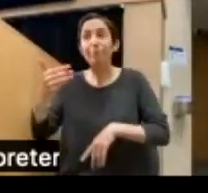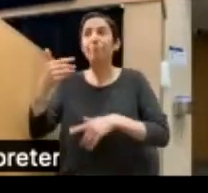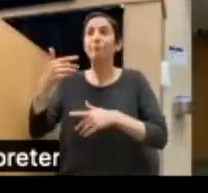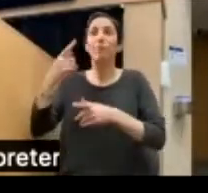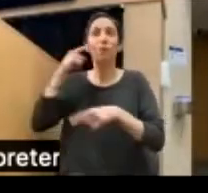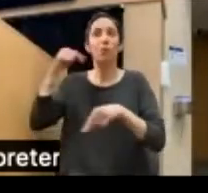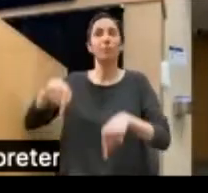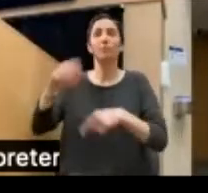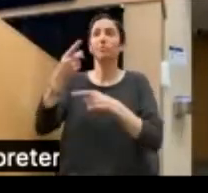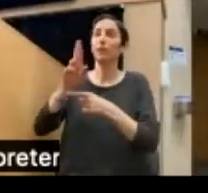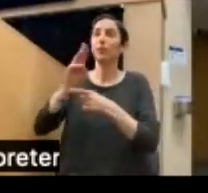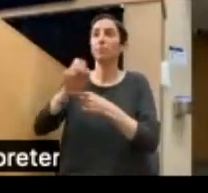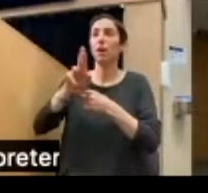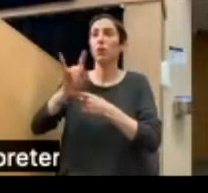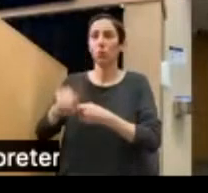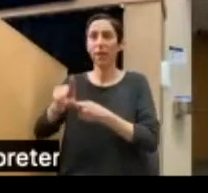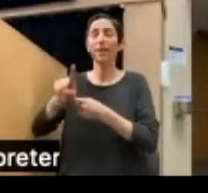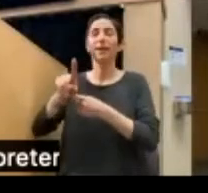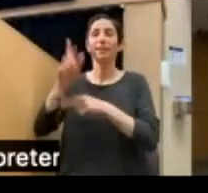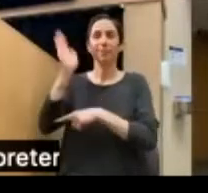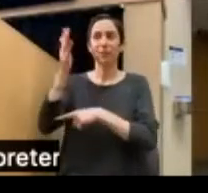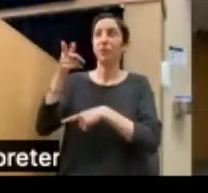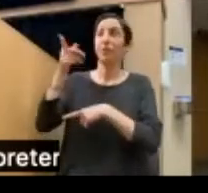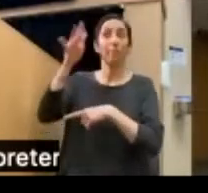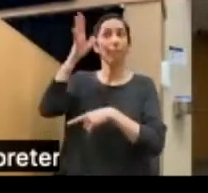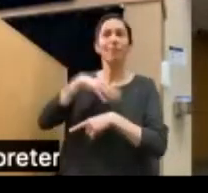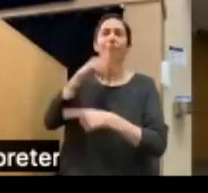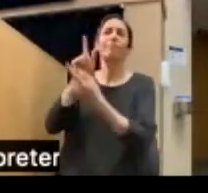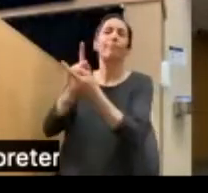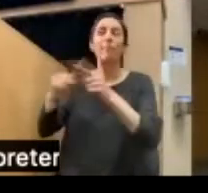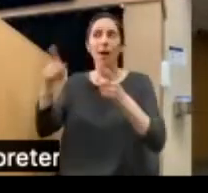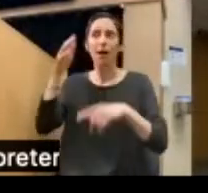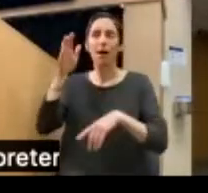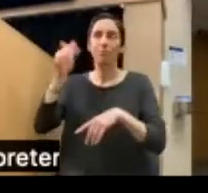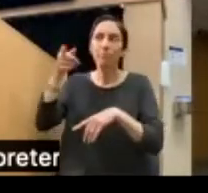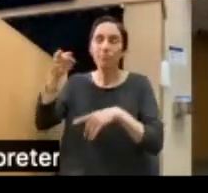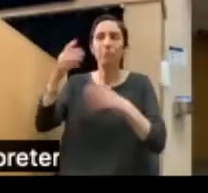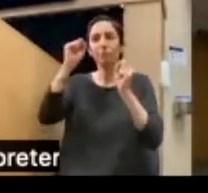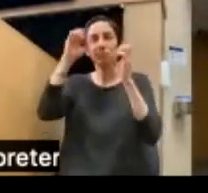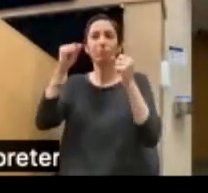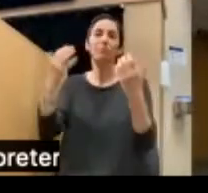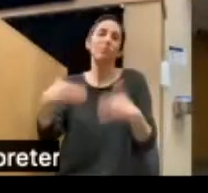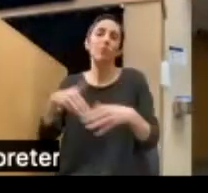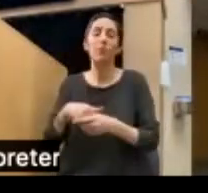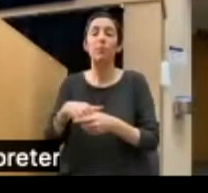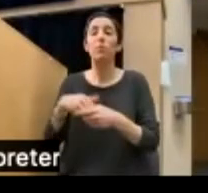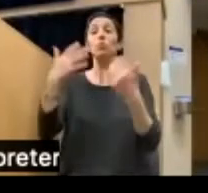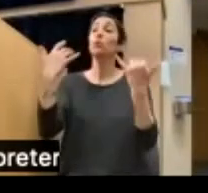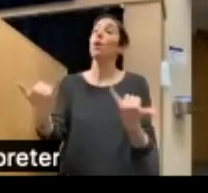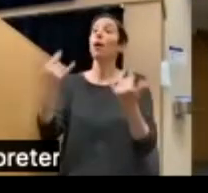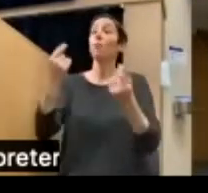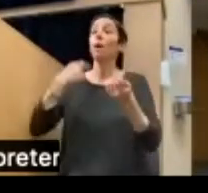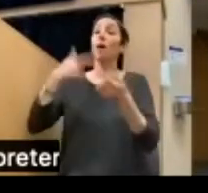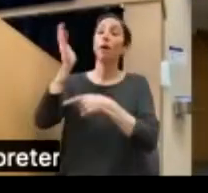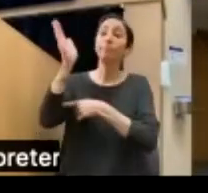Meyerowitz sounds so incredible, and I think so much of what we talk about here today is